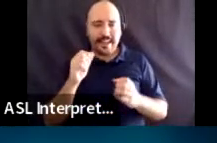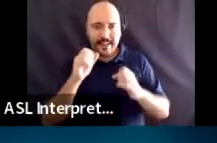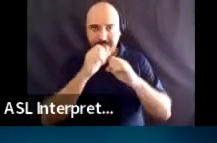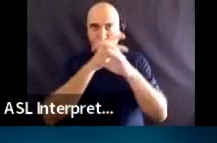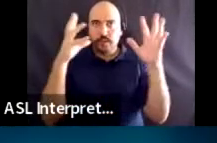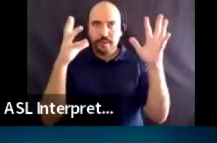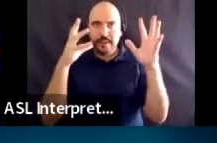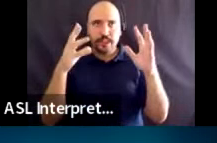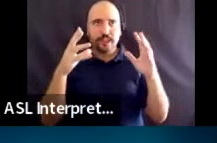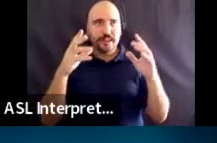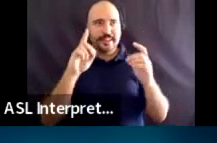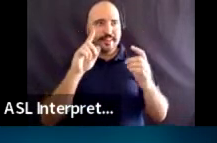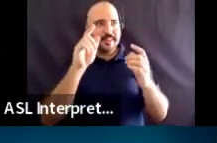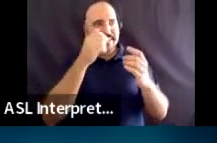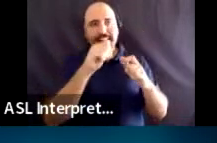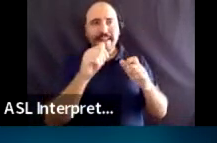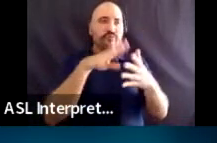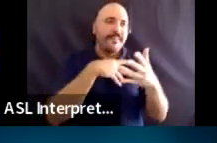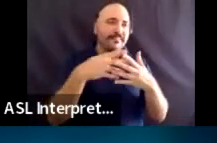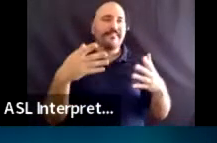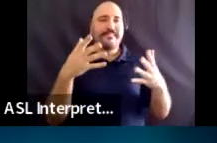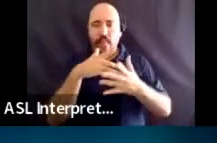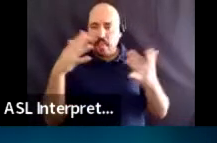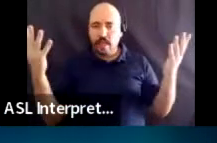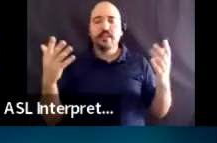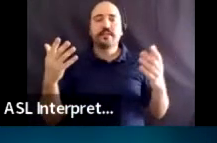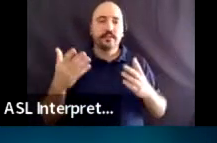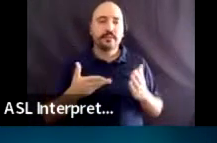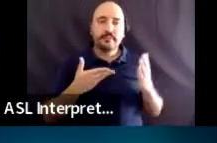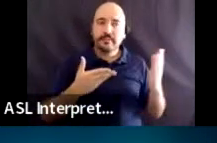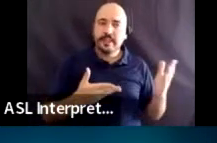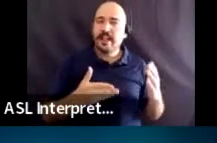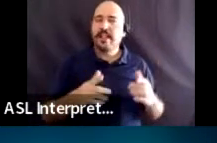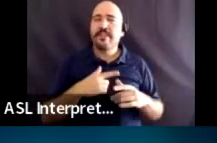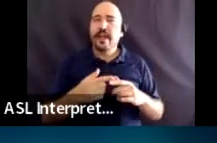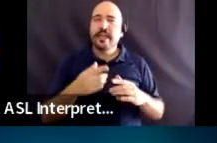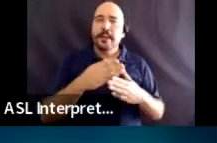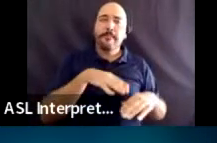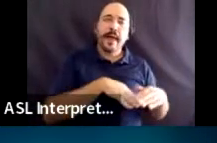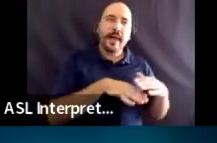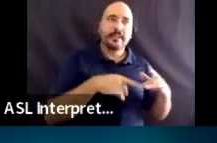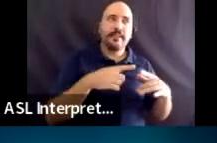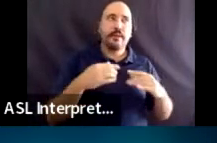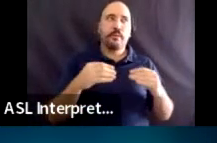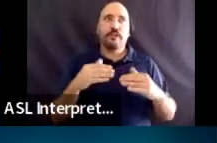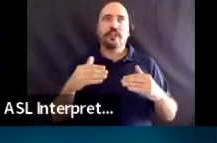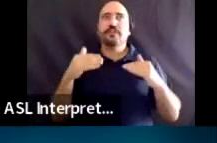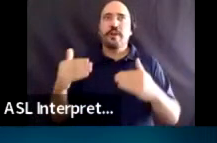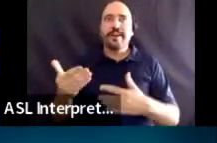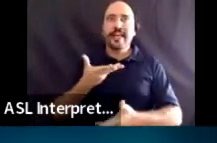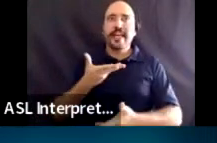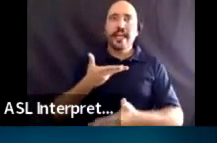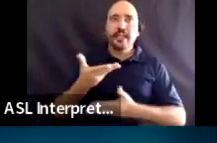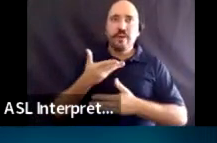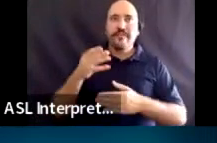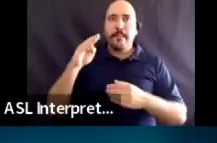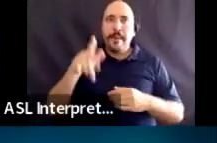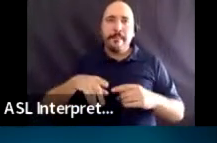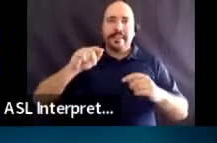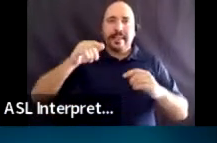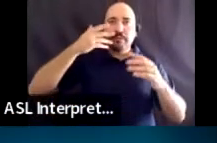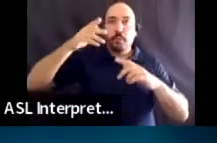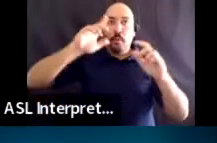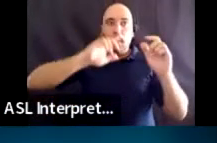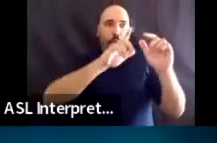Some basic ones first, and then getting into some more advanced interactive maps and data visualizations.